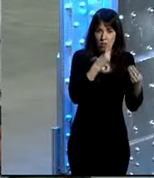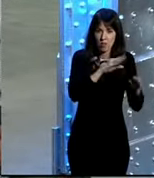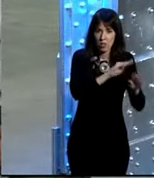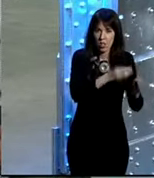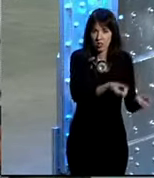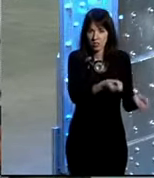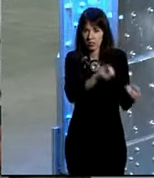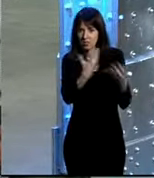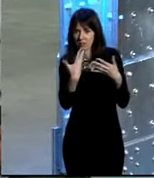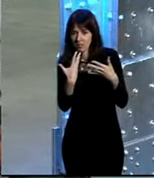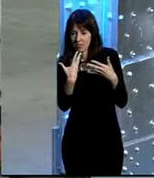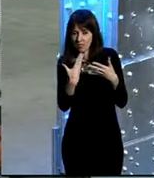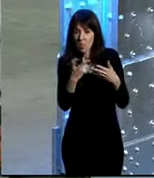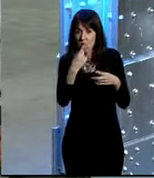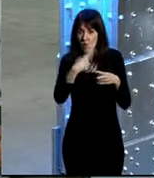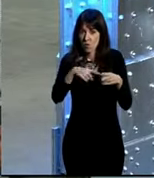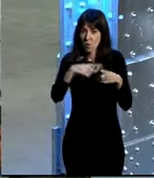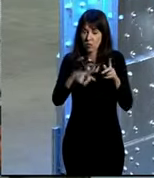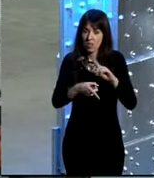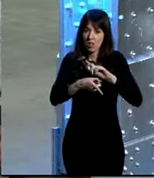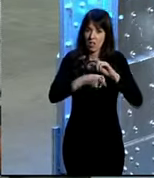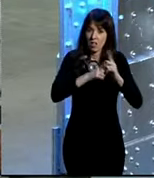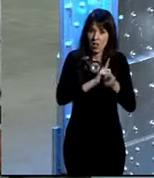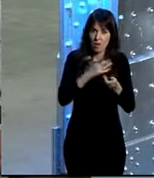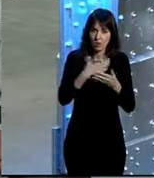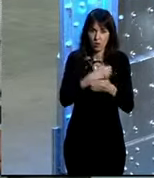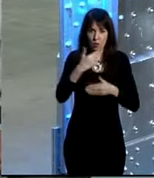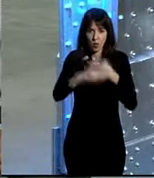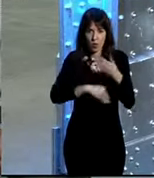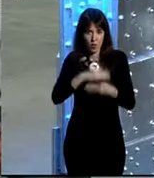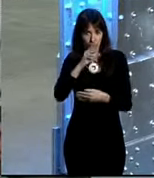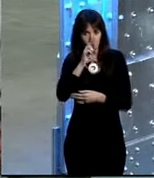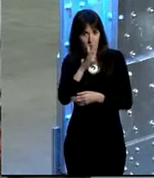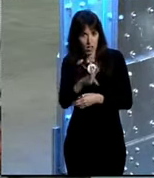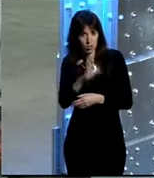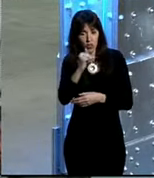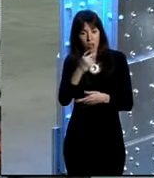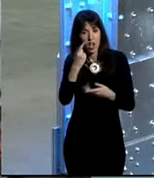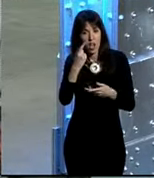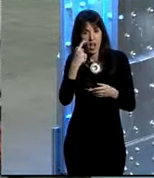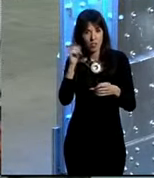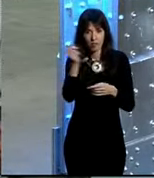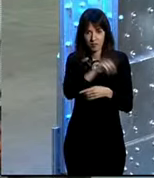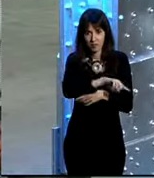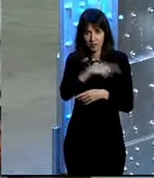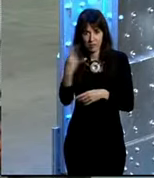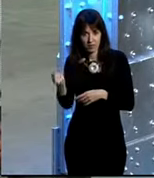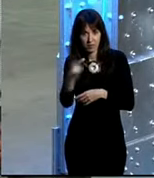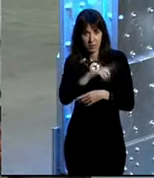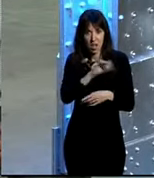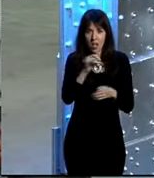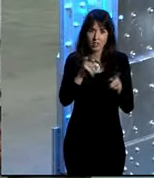The audience also tells stories, and this has changed over the past few years. There